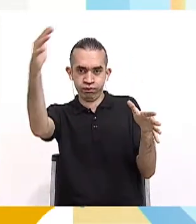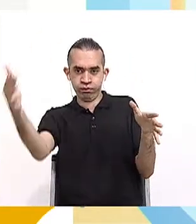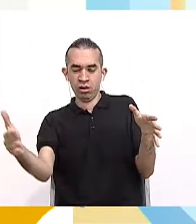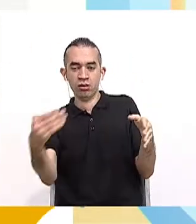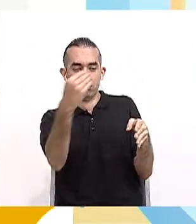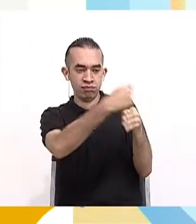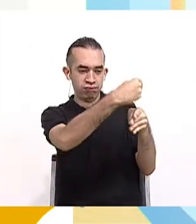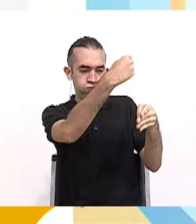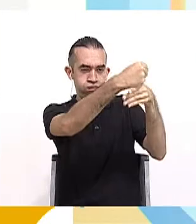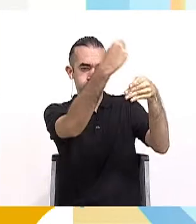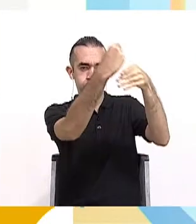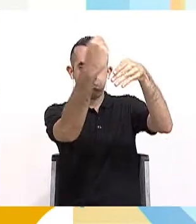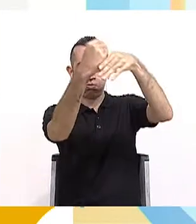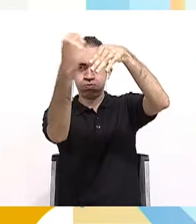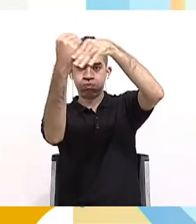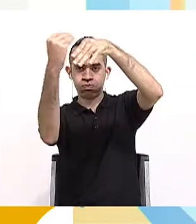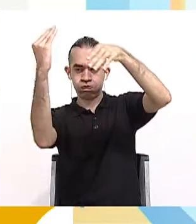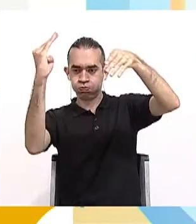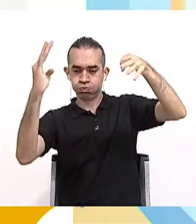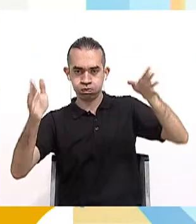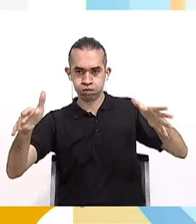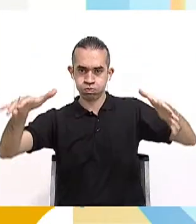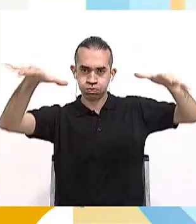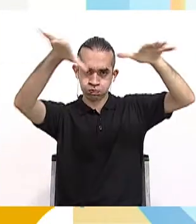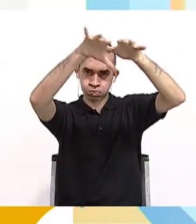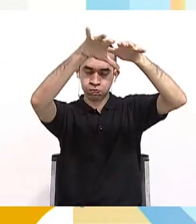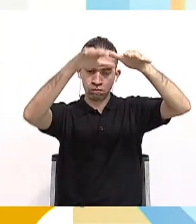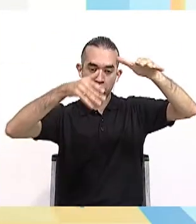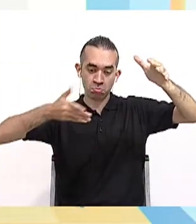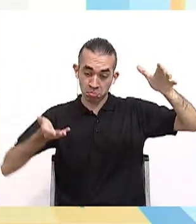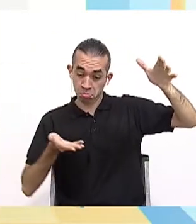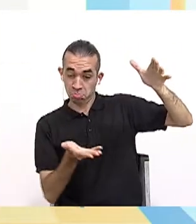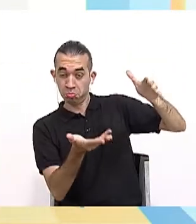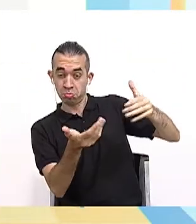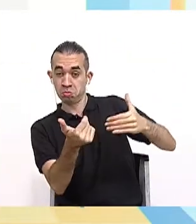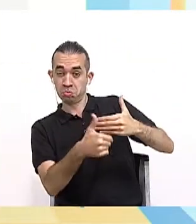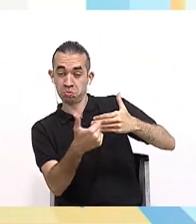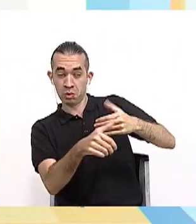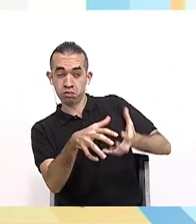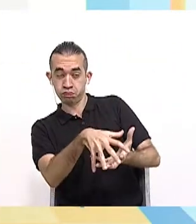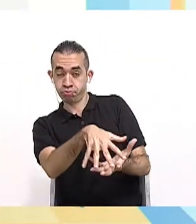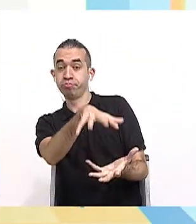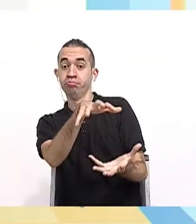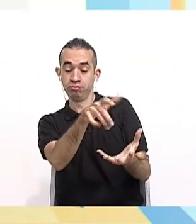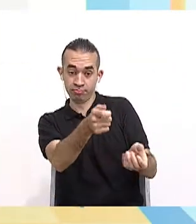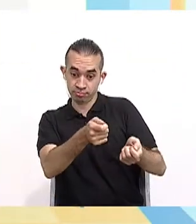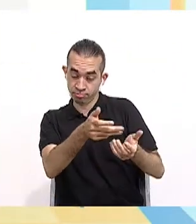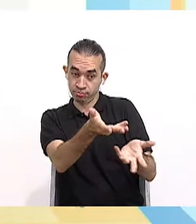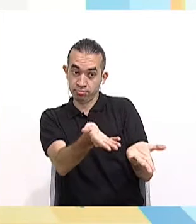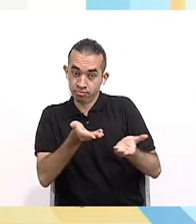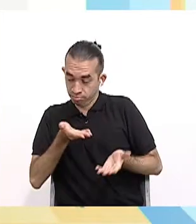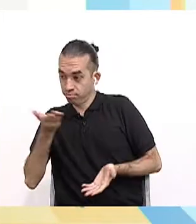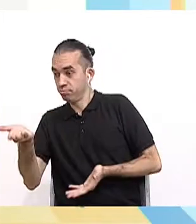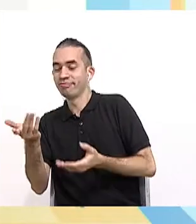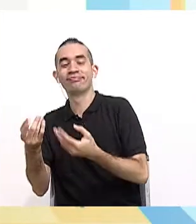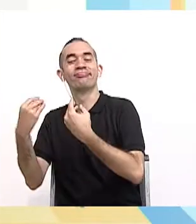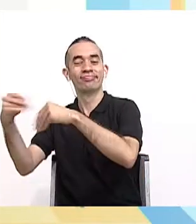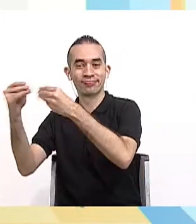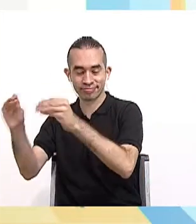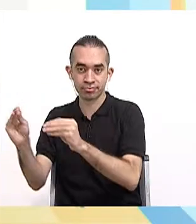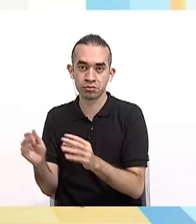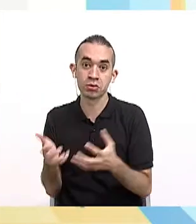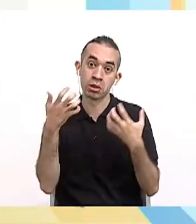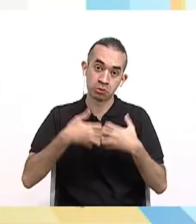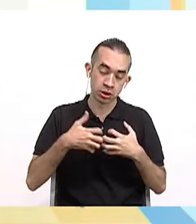oven, and then makes some bread, right, to sell. Or maybe it's a company or it's a family. Now, what does this have to do